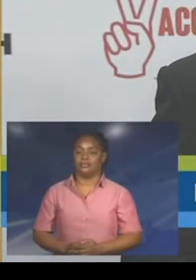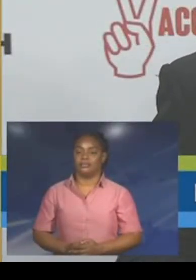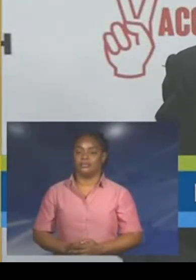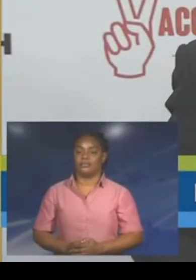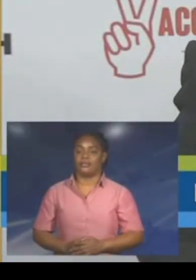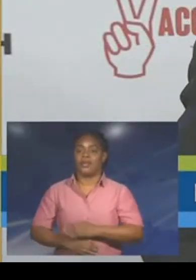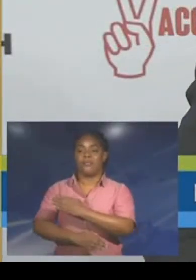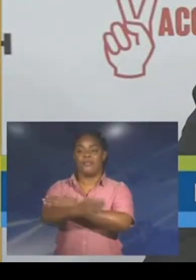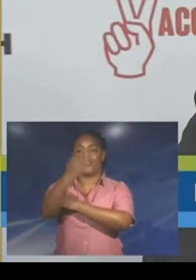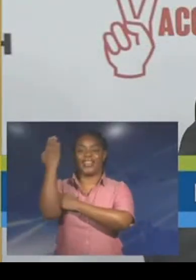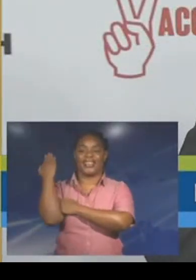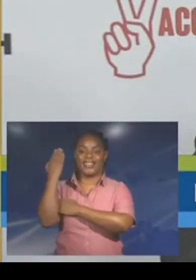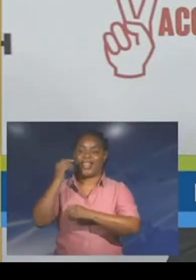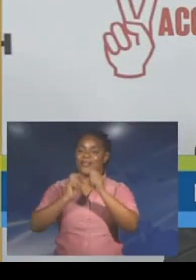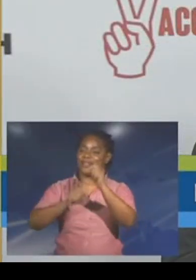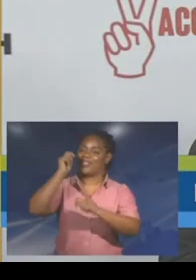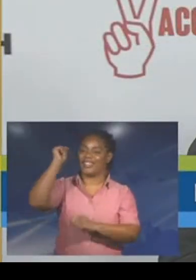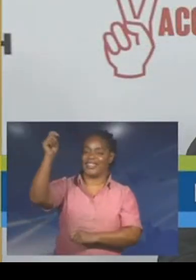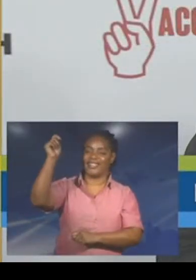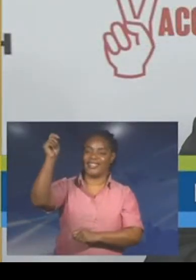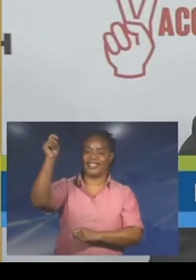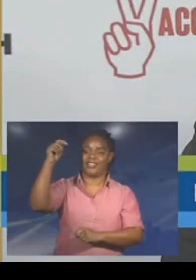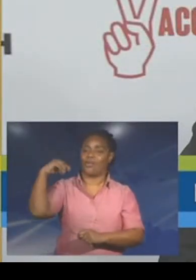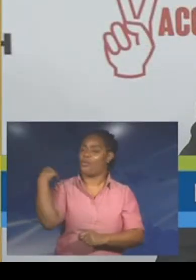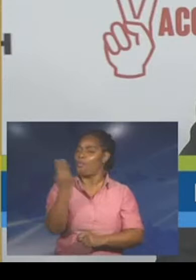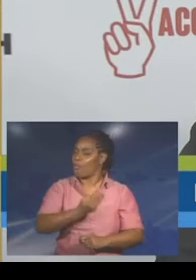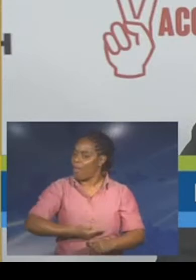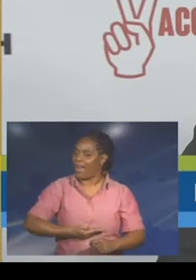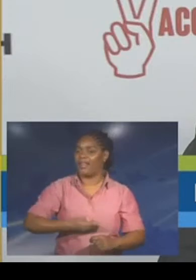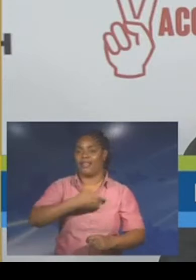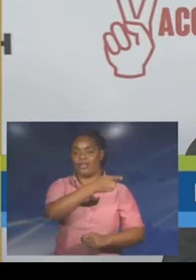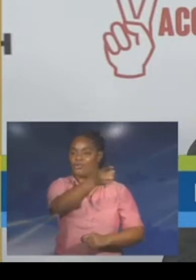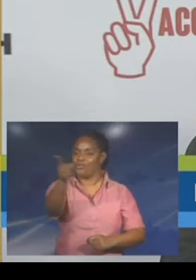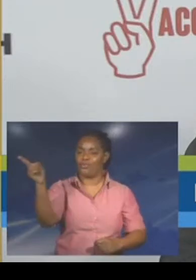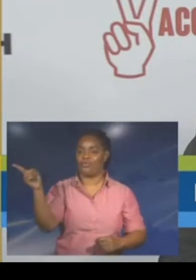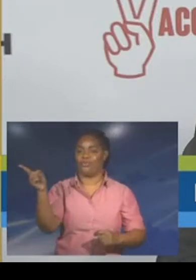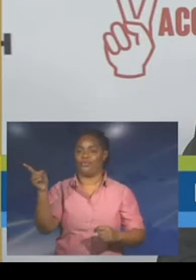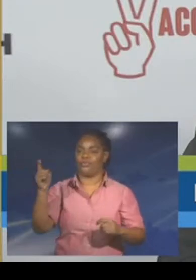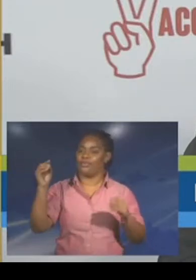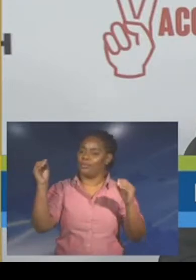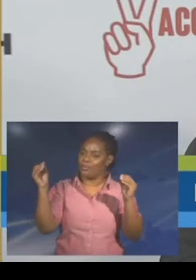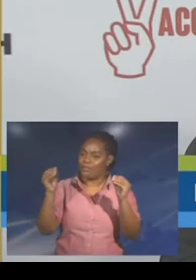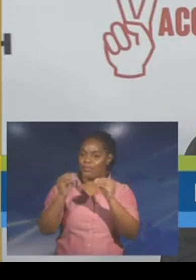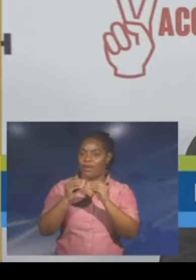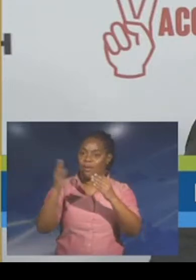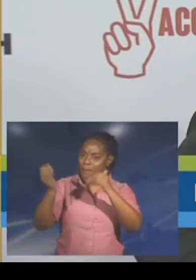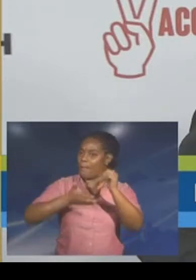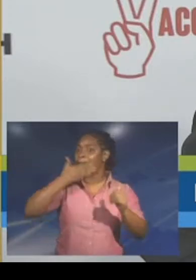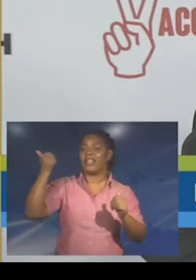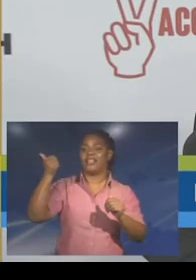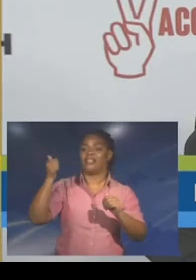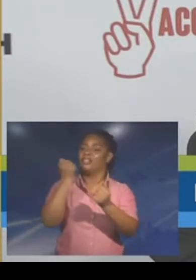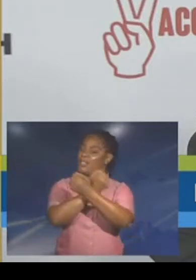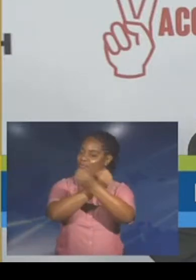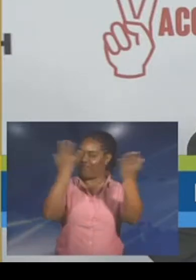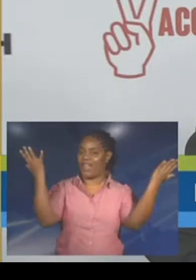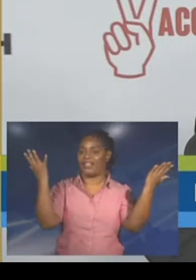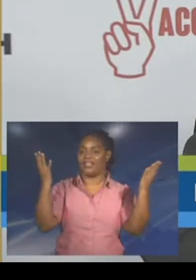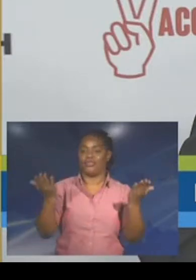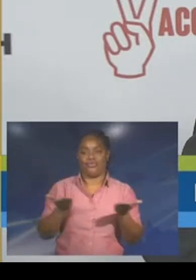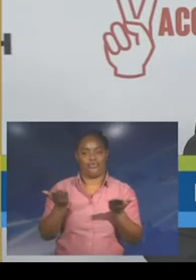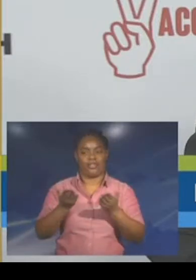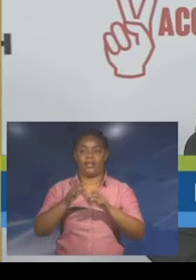Good morning, Trinidad and Tobago. We welcome you to the most accurate and up-to-date source of information on the national COVID-19